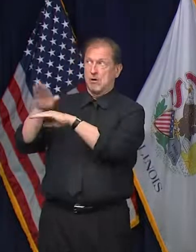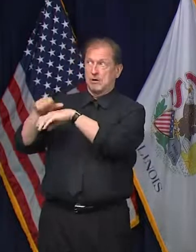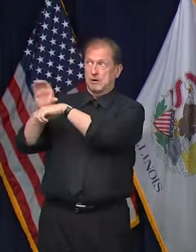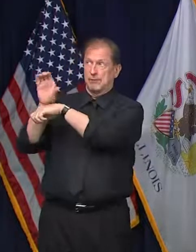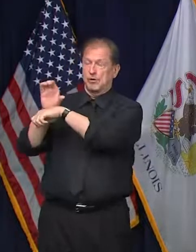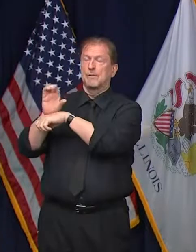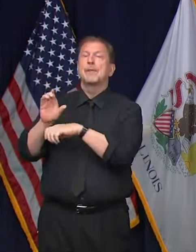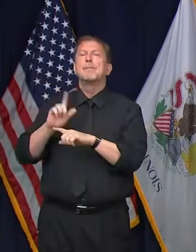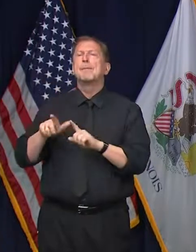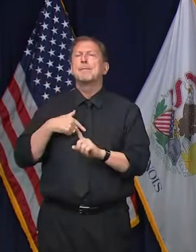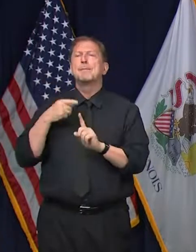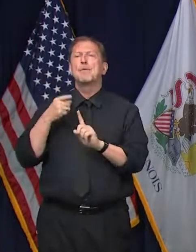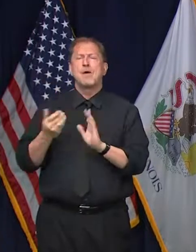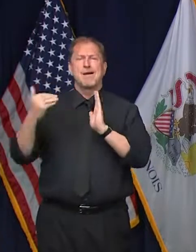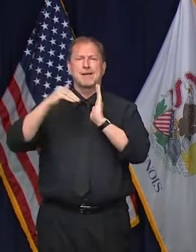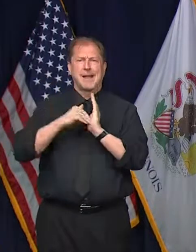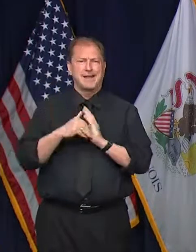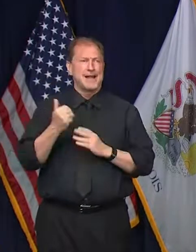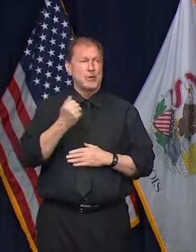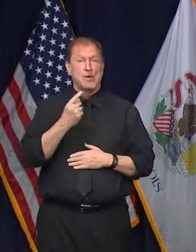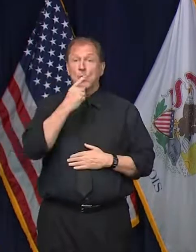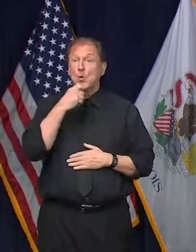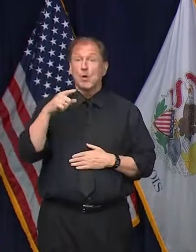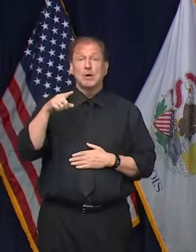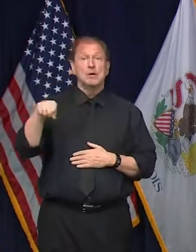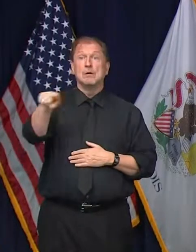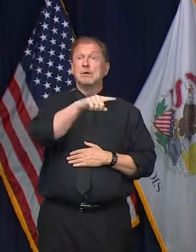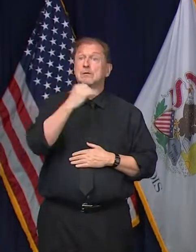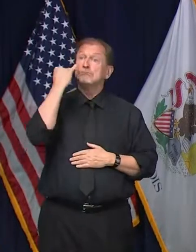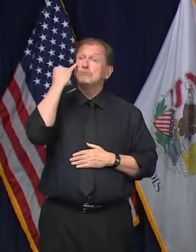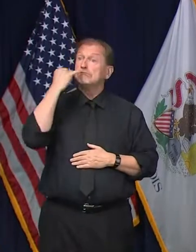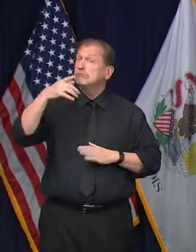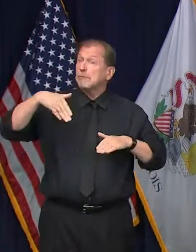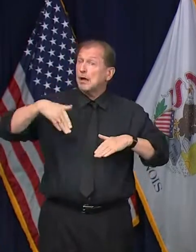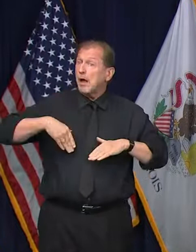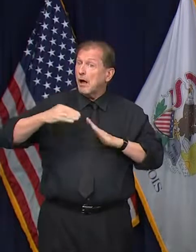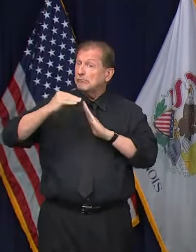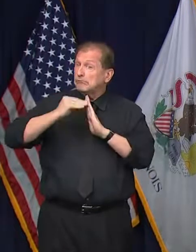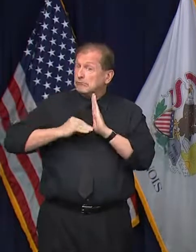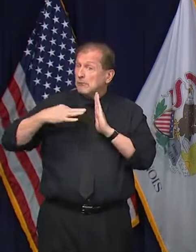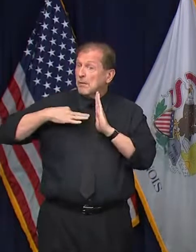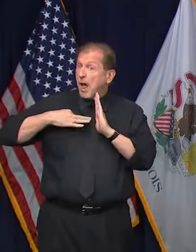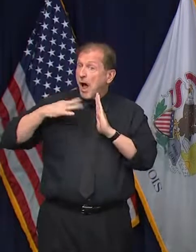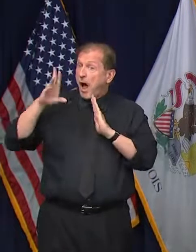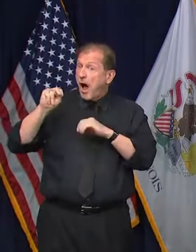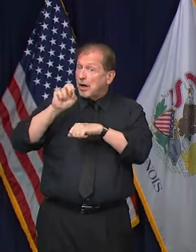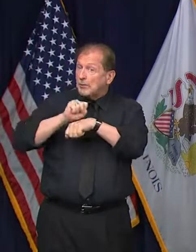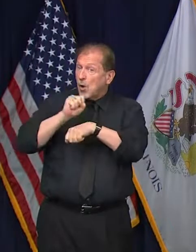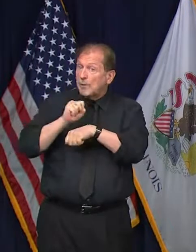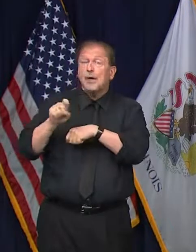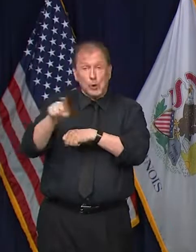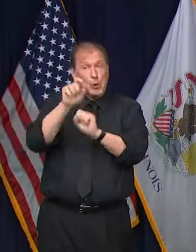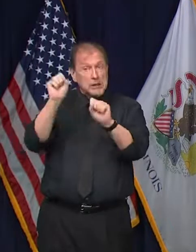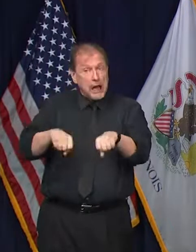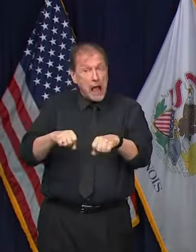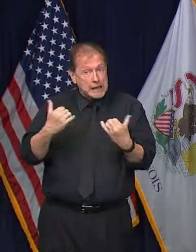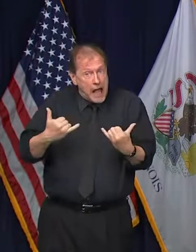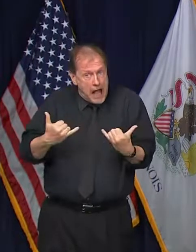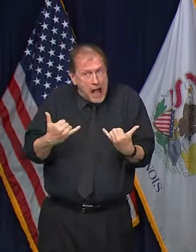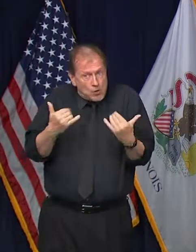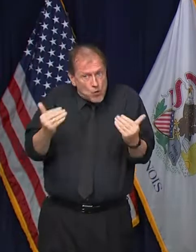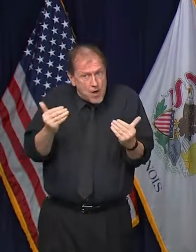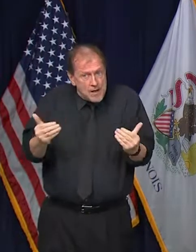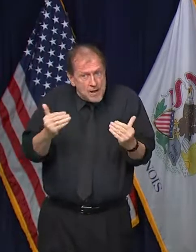to anybody out there that has not filed for unemployment, that needs to file for unemployment, that your best bet is to go online.